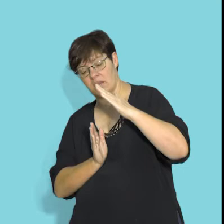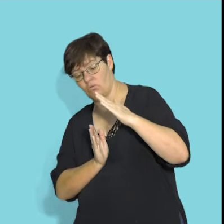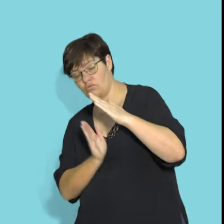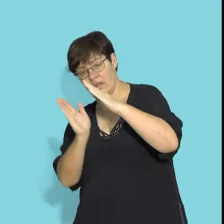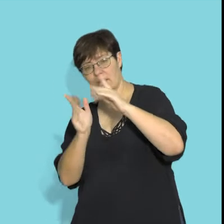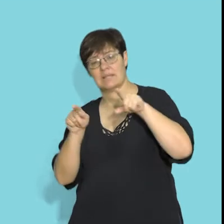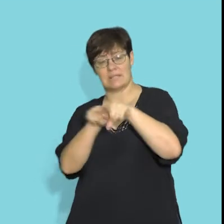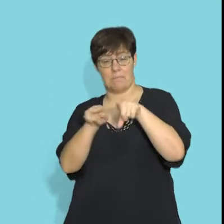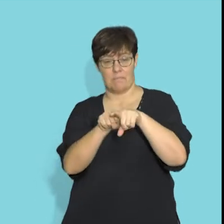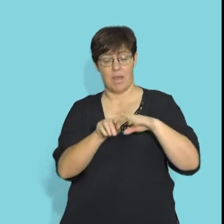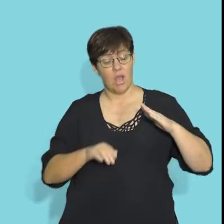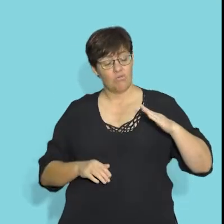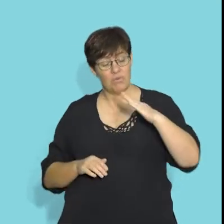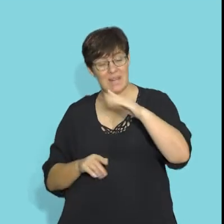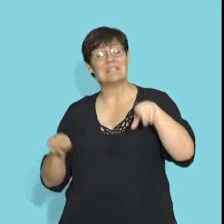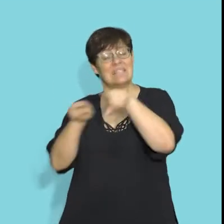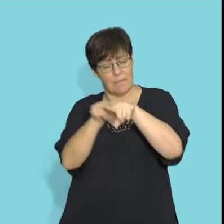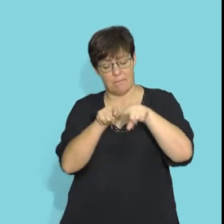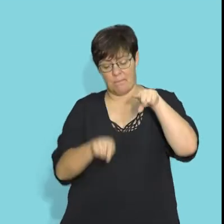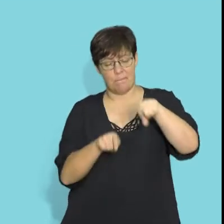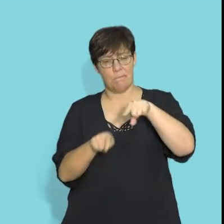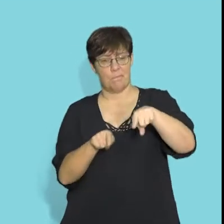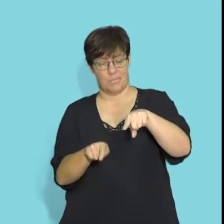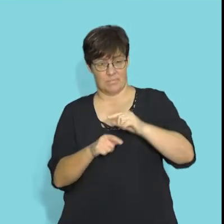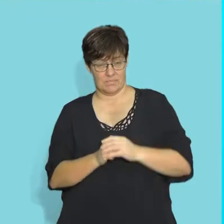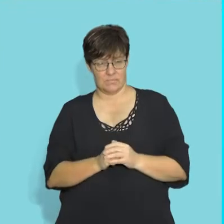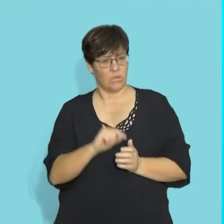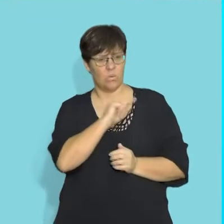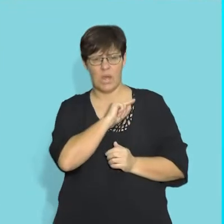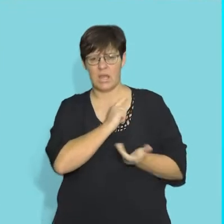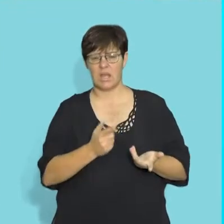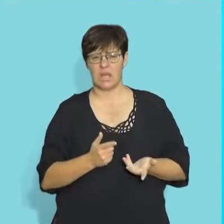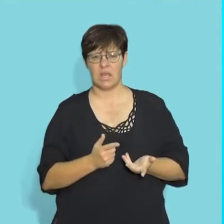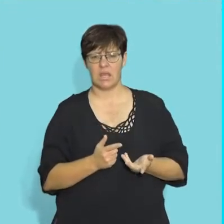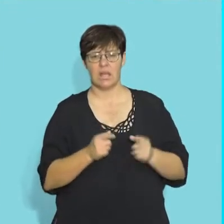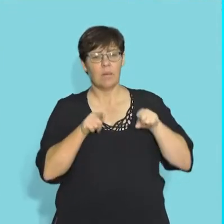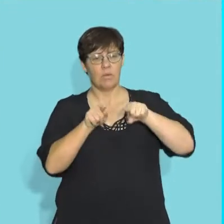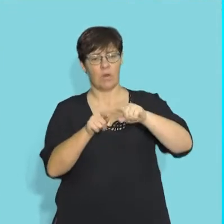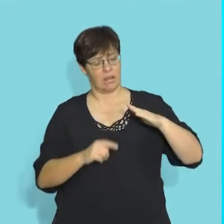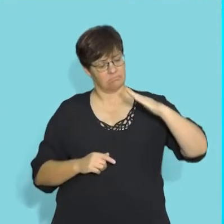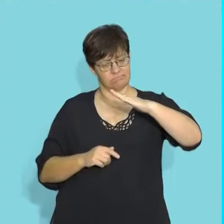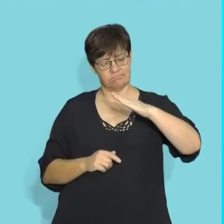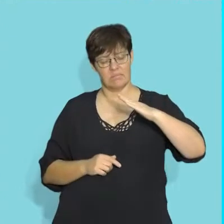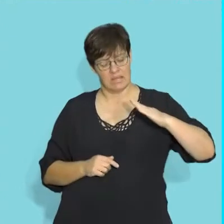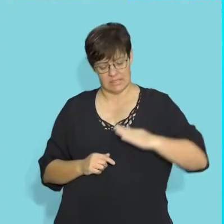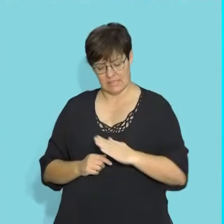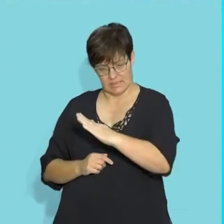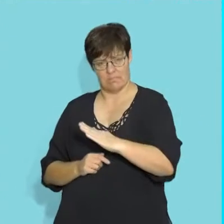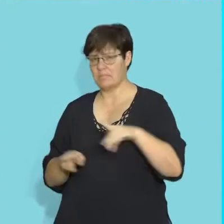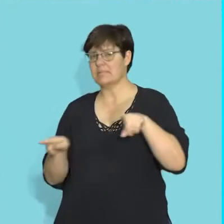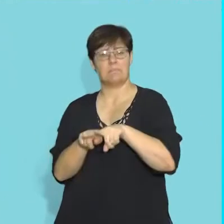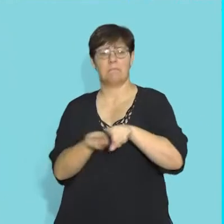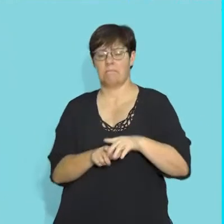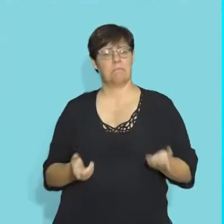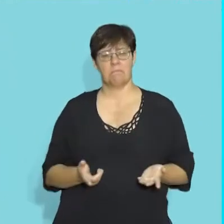equal gradients. Now, that is the crucial part. Parallel lines have got equal gradients. Why? Because they're equally steep. They've got the